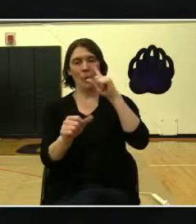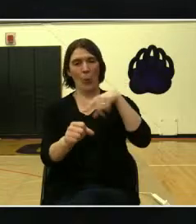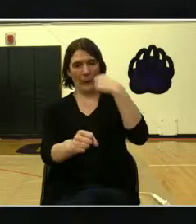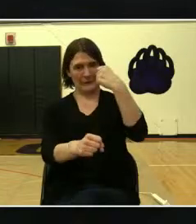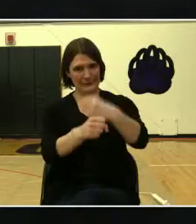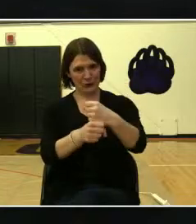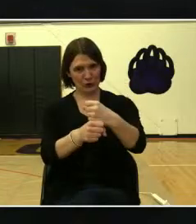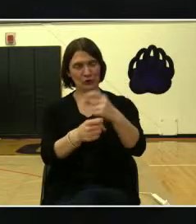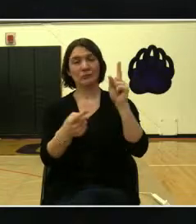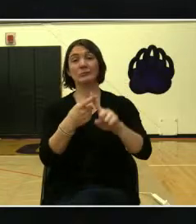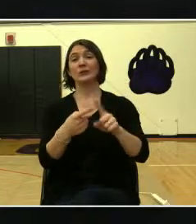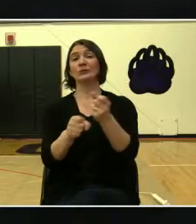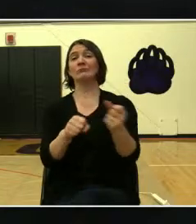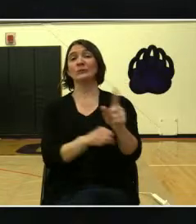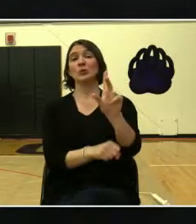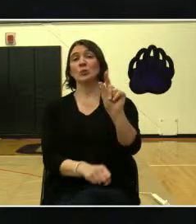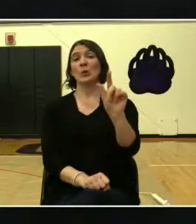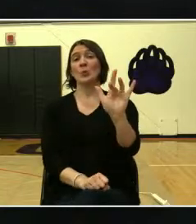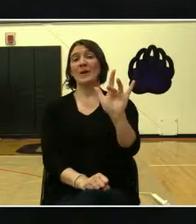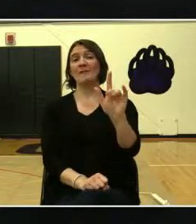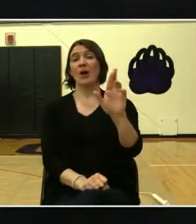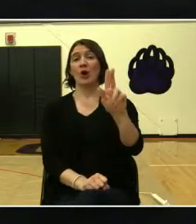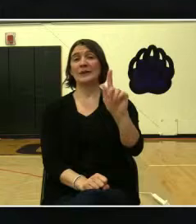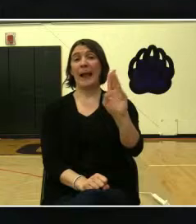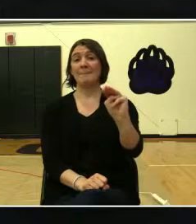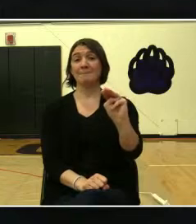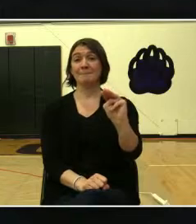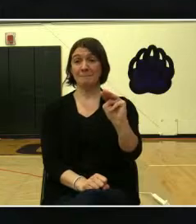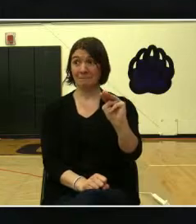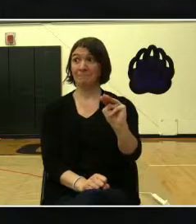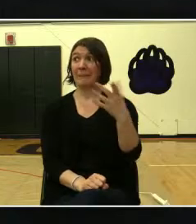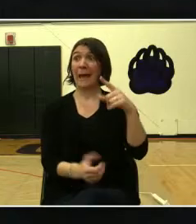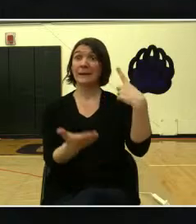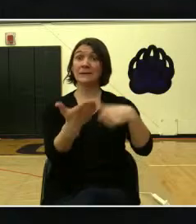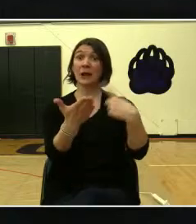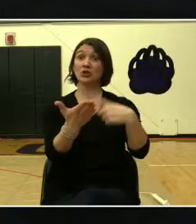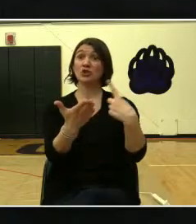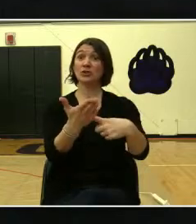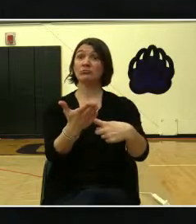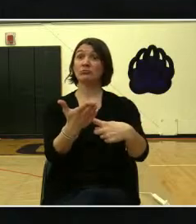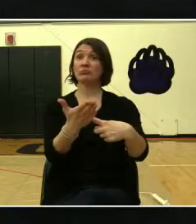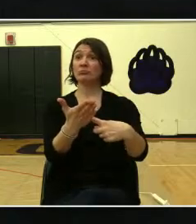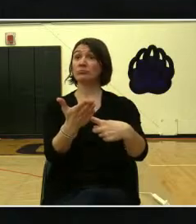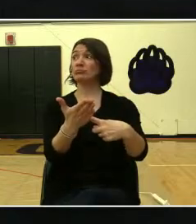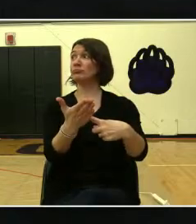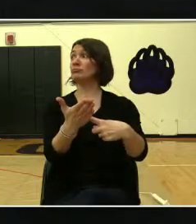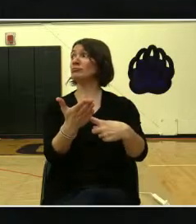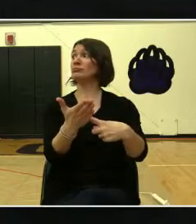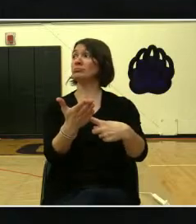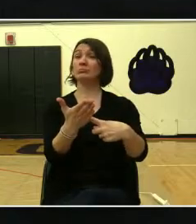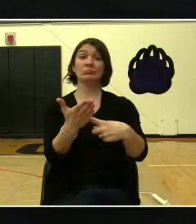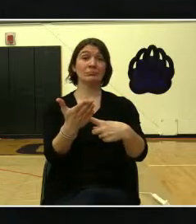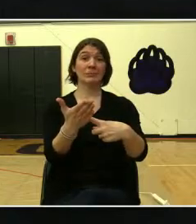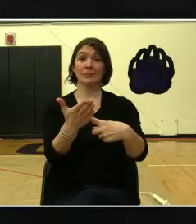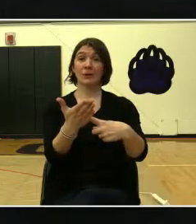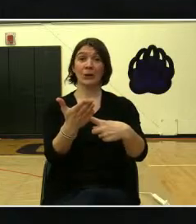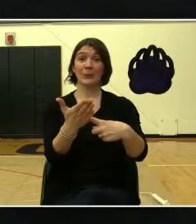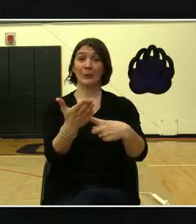term of one year until the 2025 representative town meeting is there any discussion